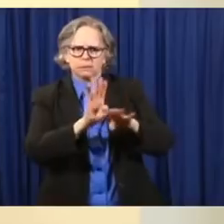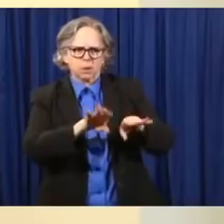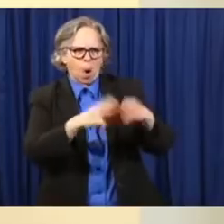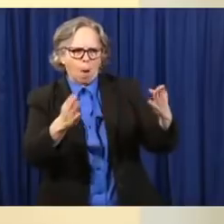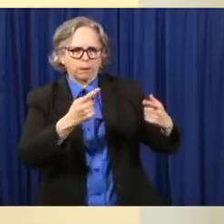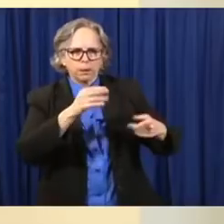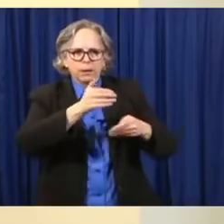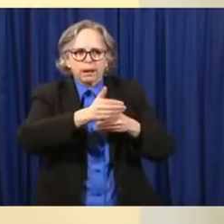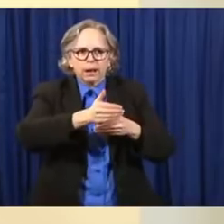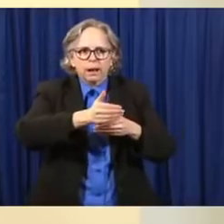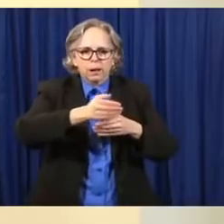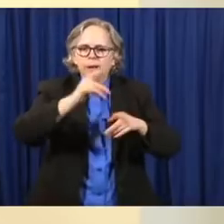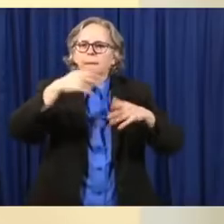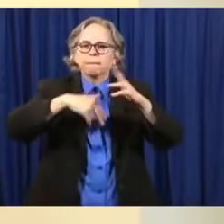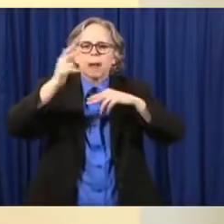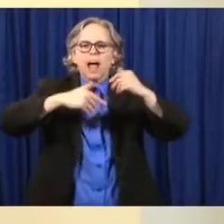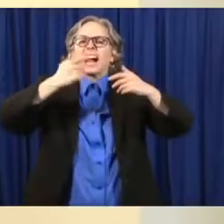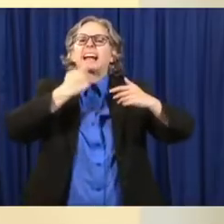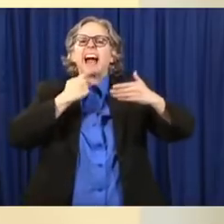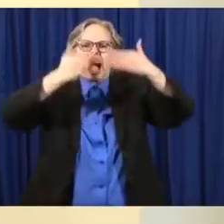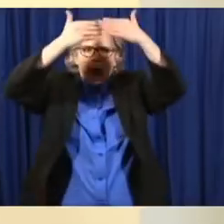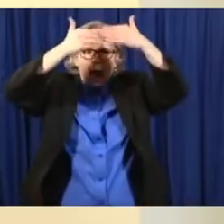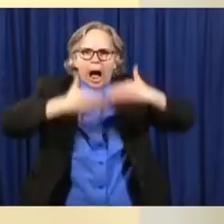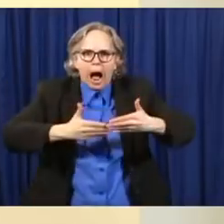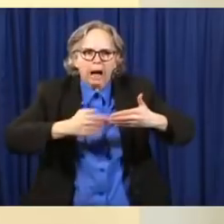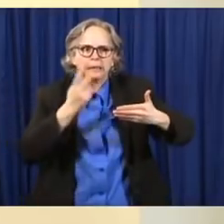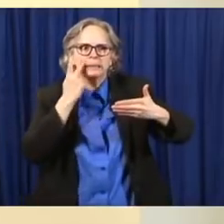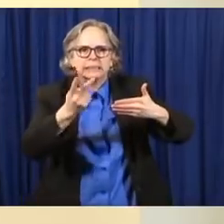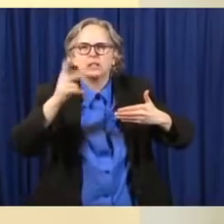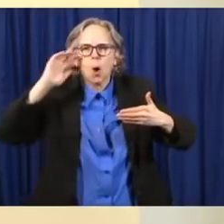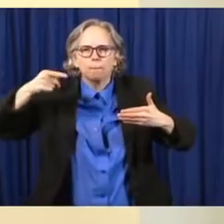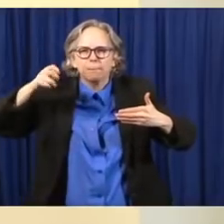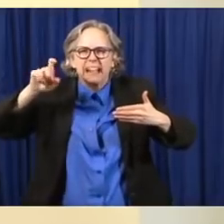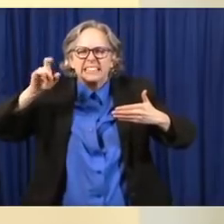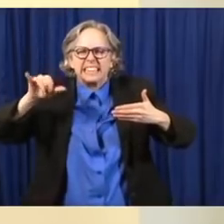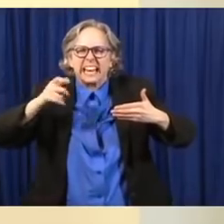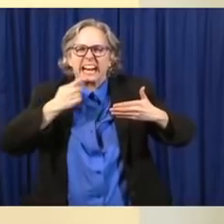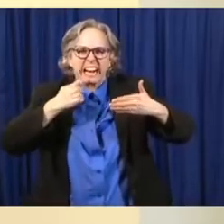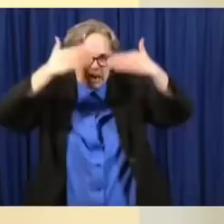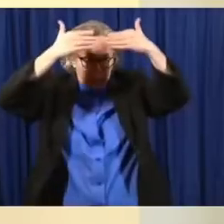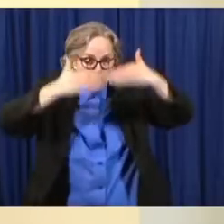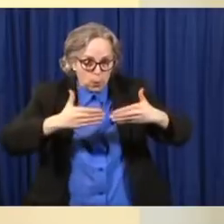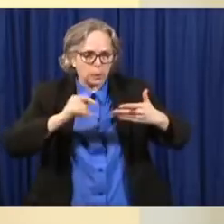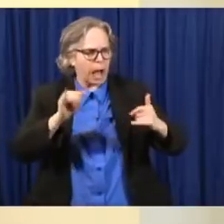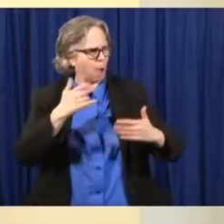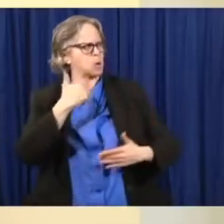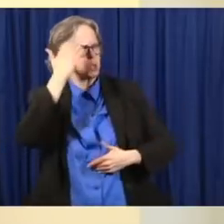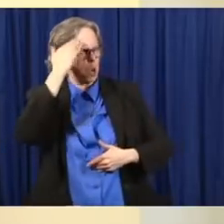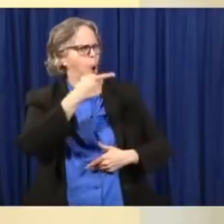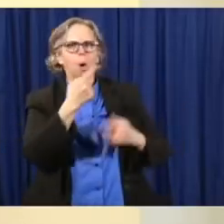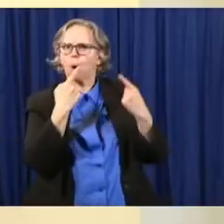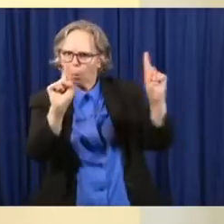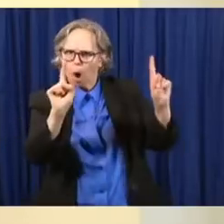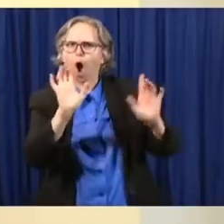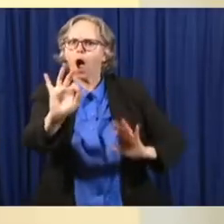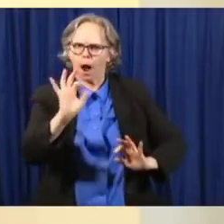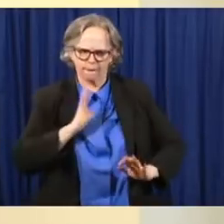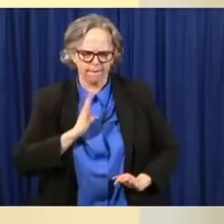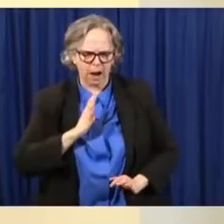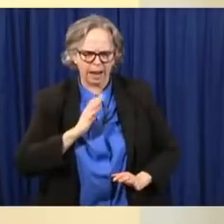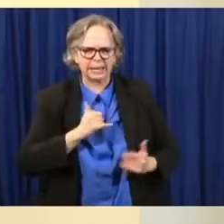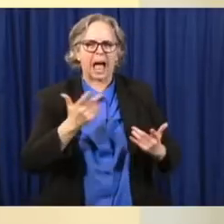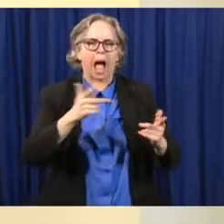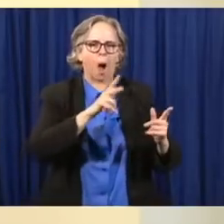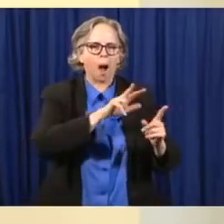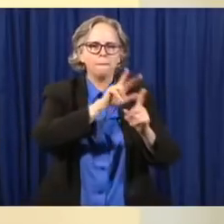those are the kinds of new innovations that our businesses and our schools are hard at working at. How do we live with this virus in a way